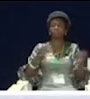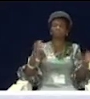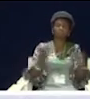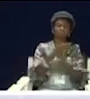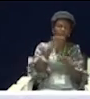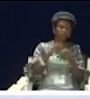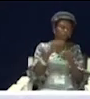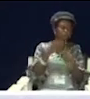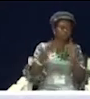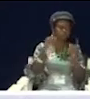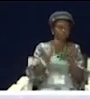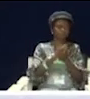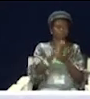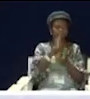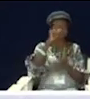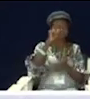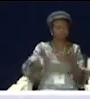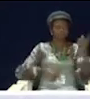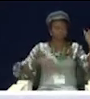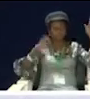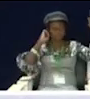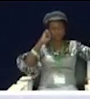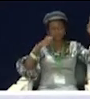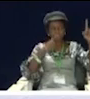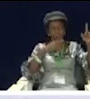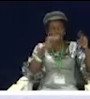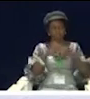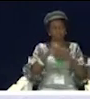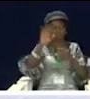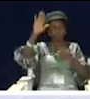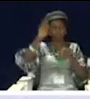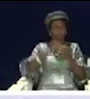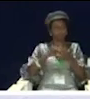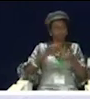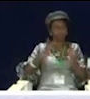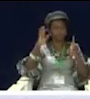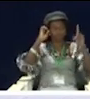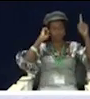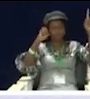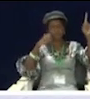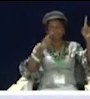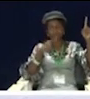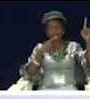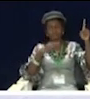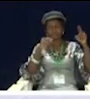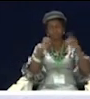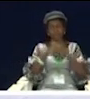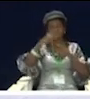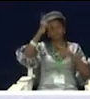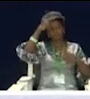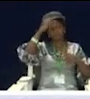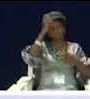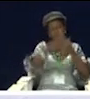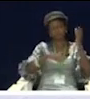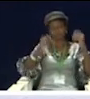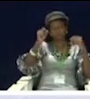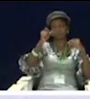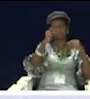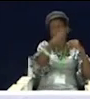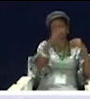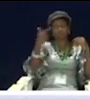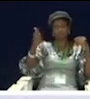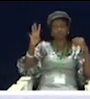But that's not what he said. In his own case, he said, in Proverbs chapter 11, verse